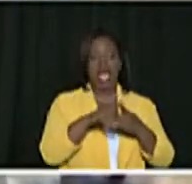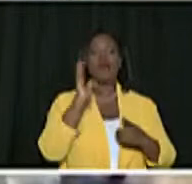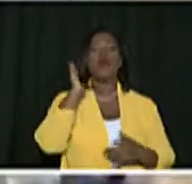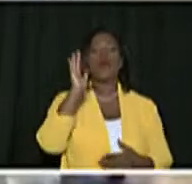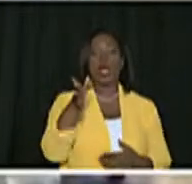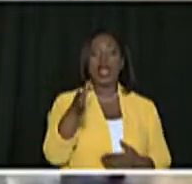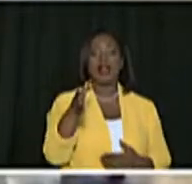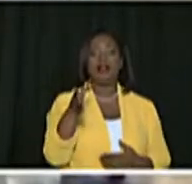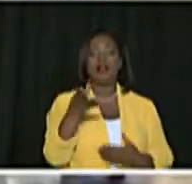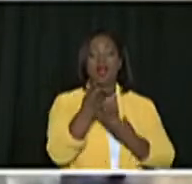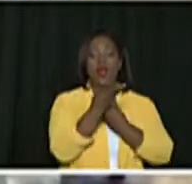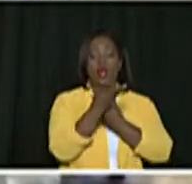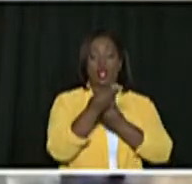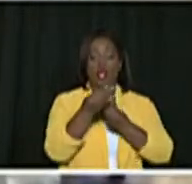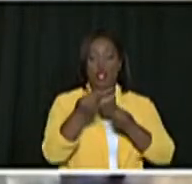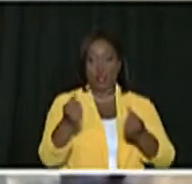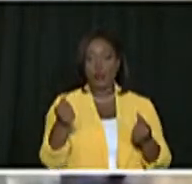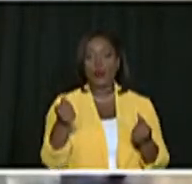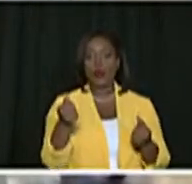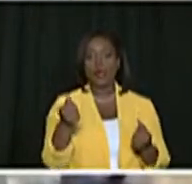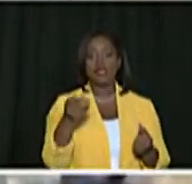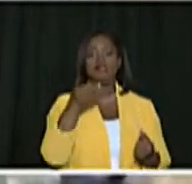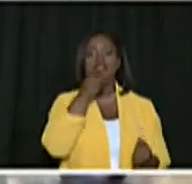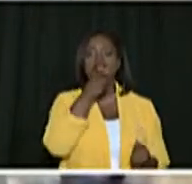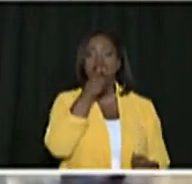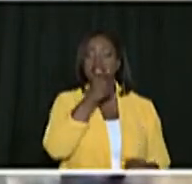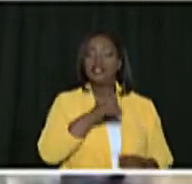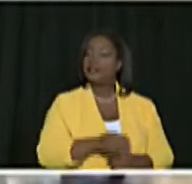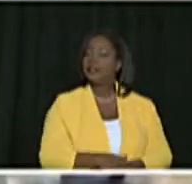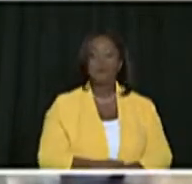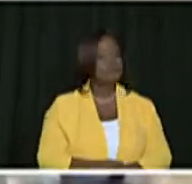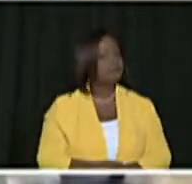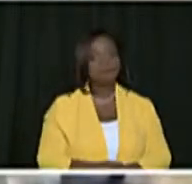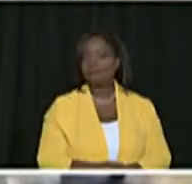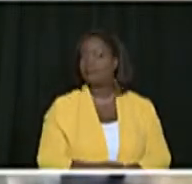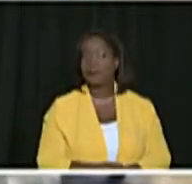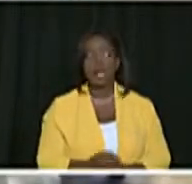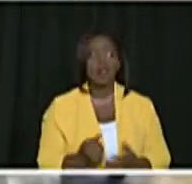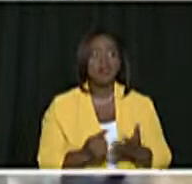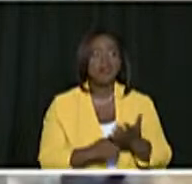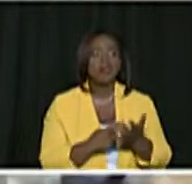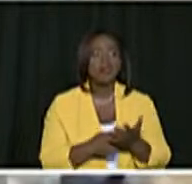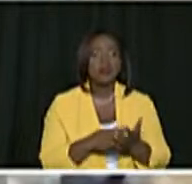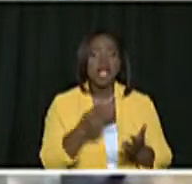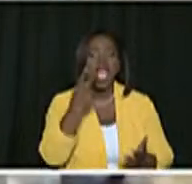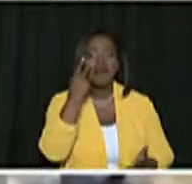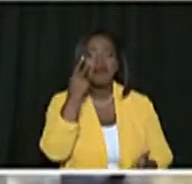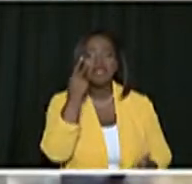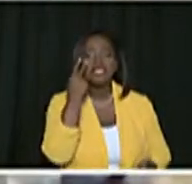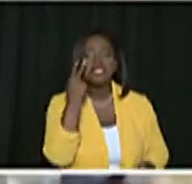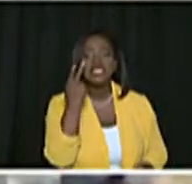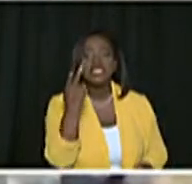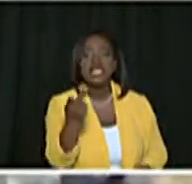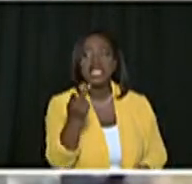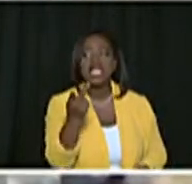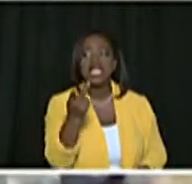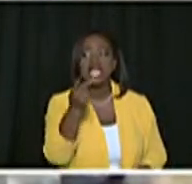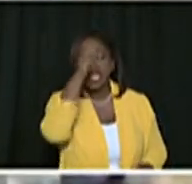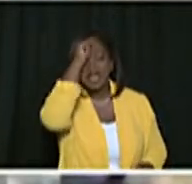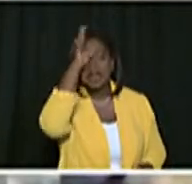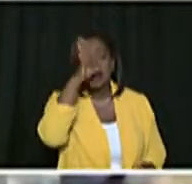away this disease. Now, sometimes when you see the age of the men who are accused of